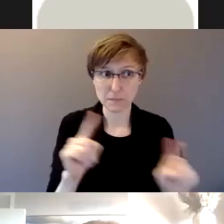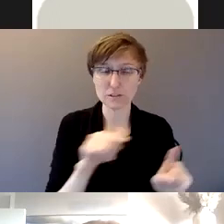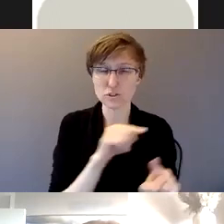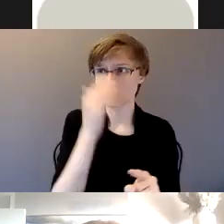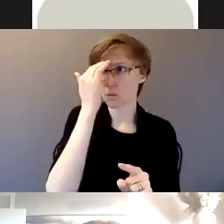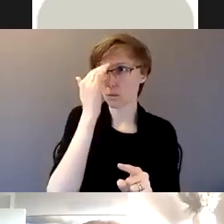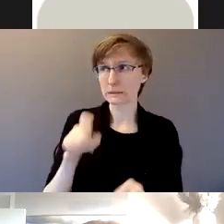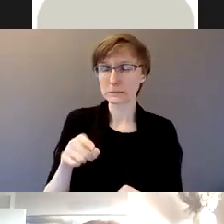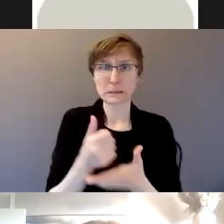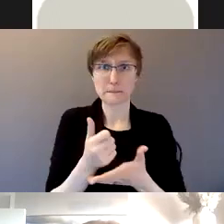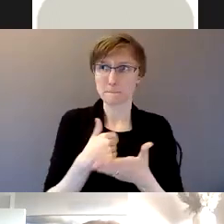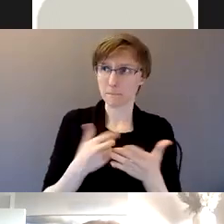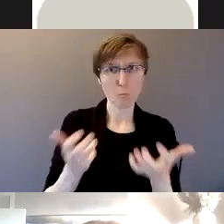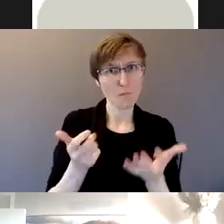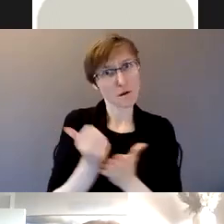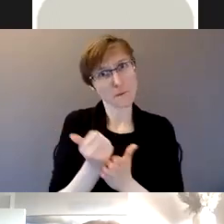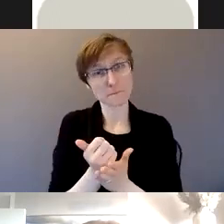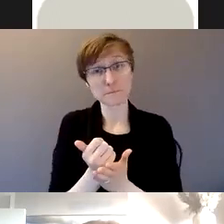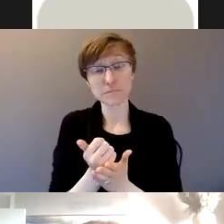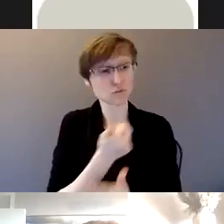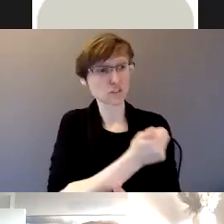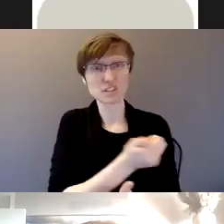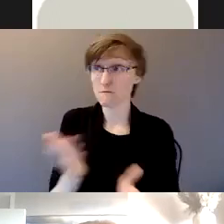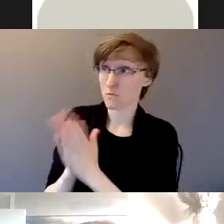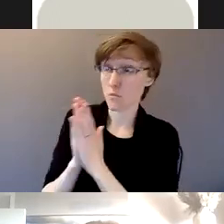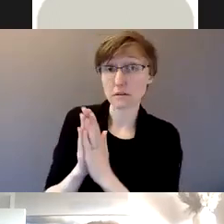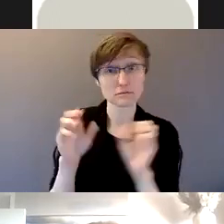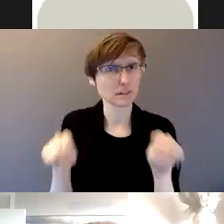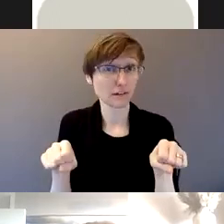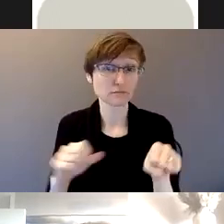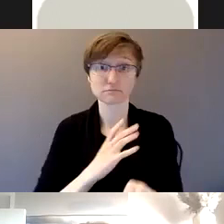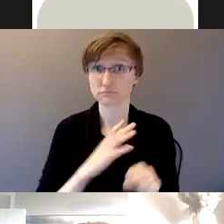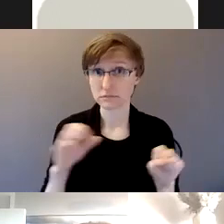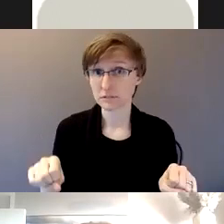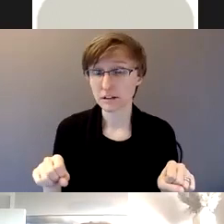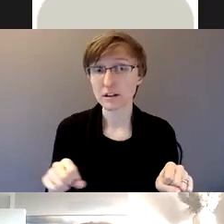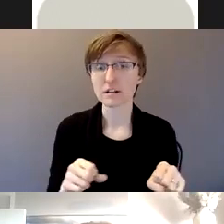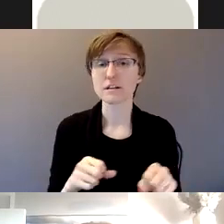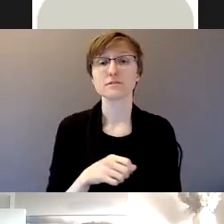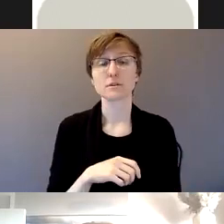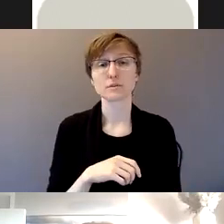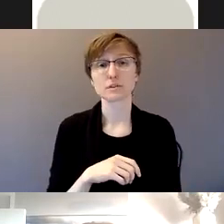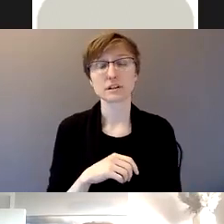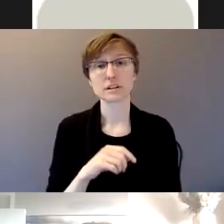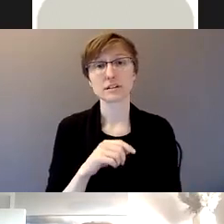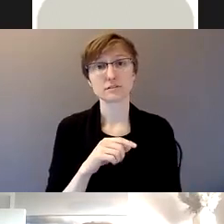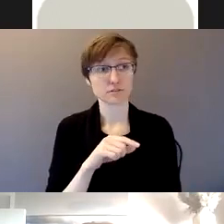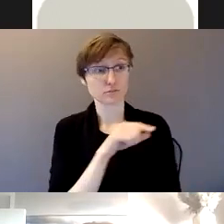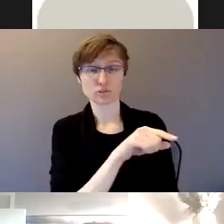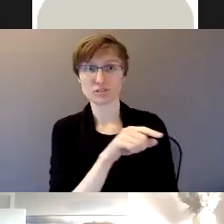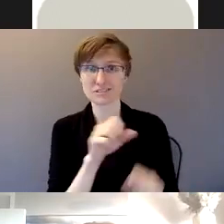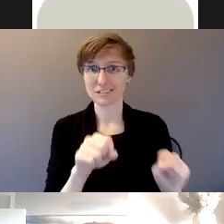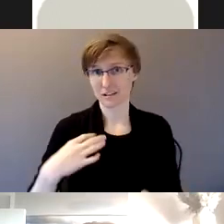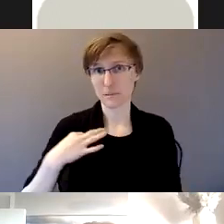and wants the help and wants to request it herself. That can happen, and it has happened. She must be capable enough, and she then could also apply